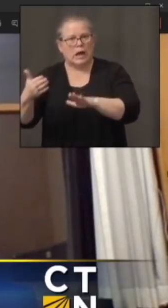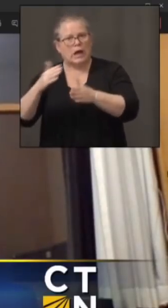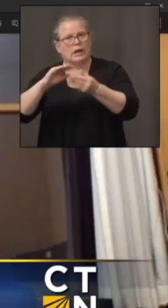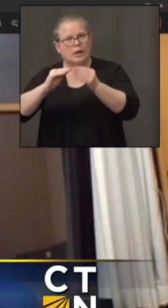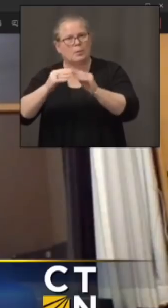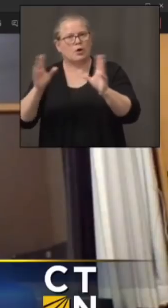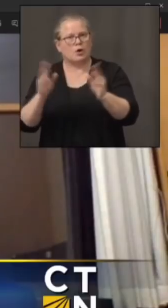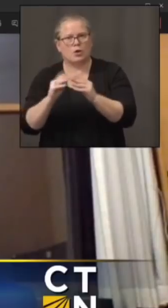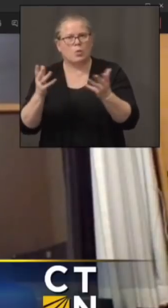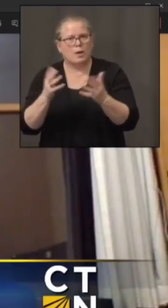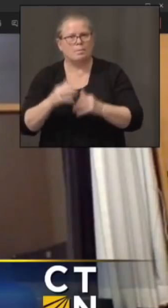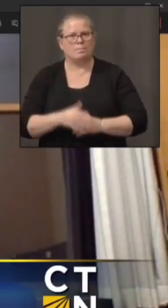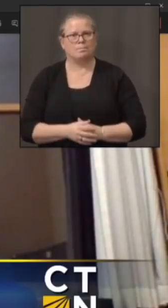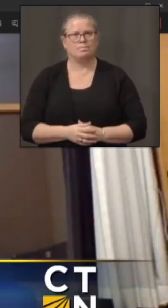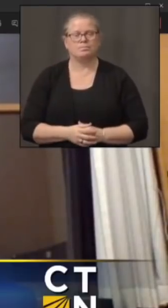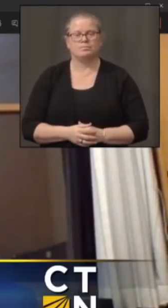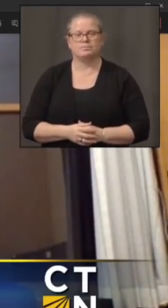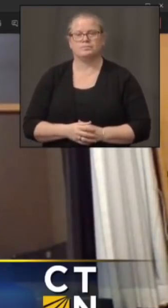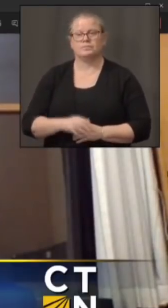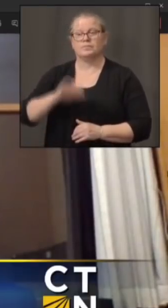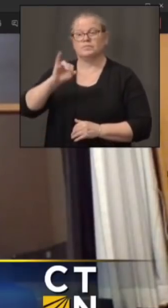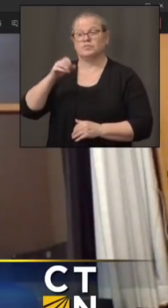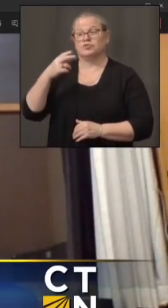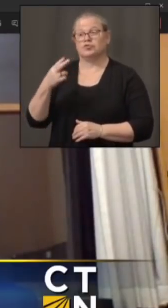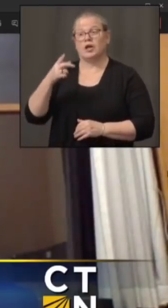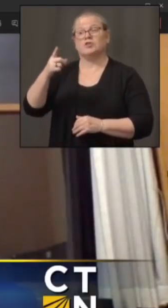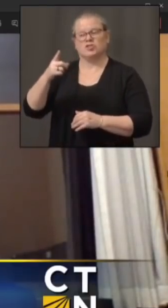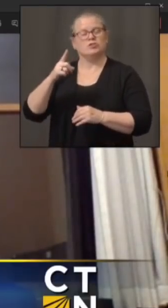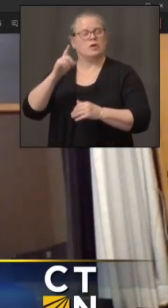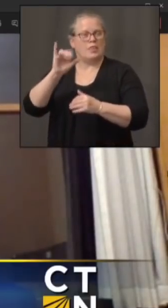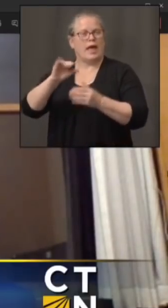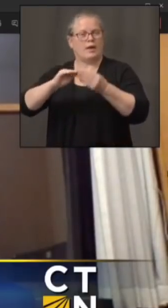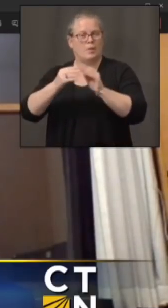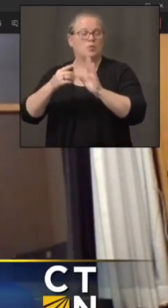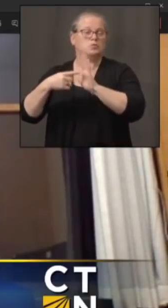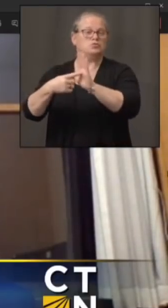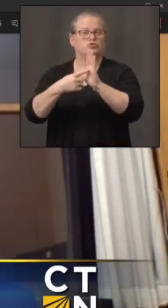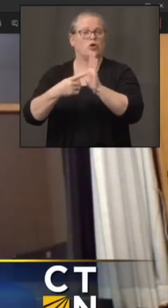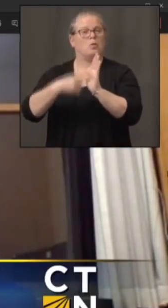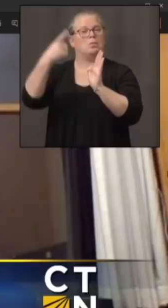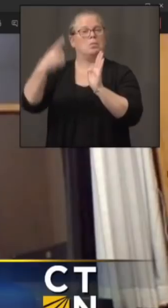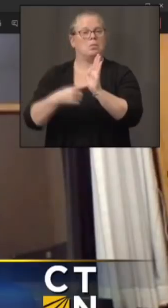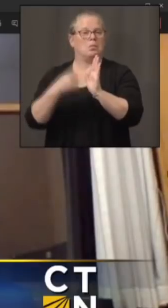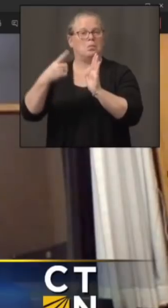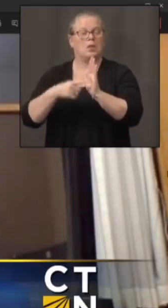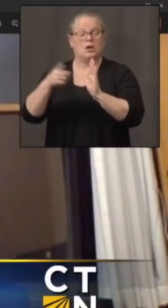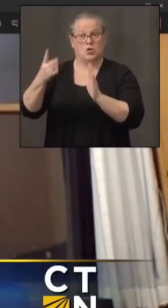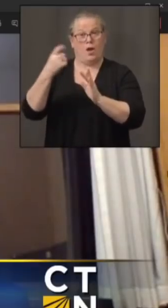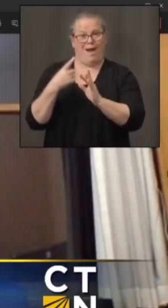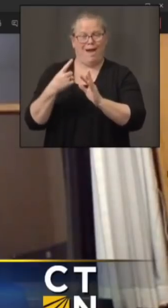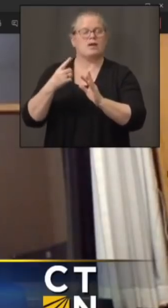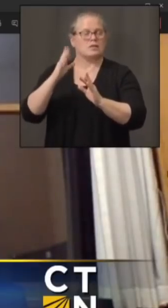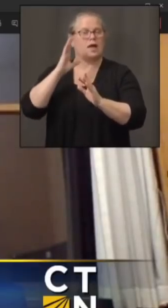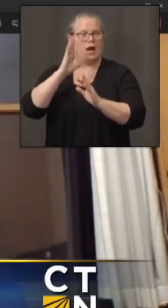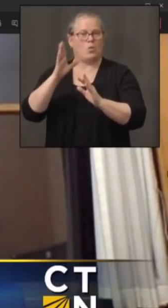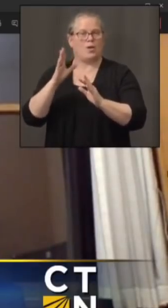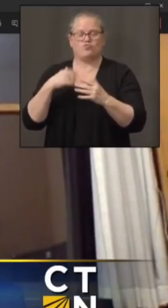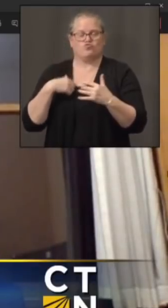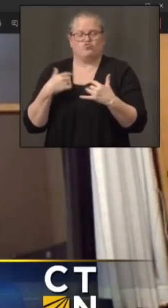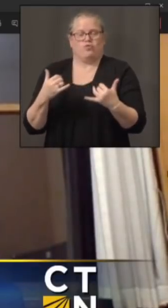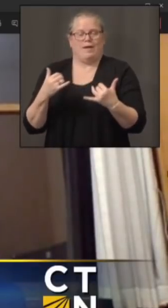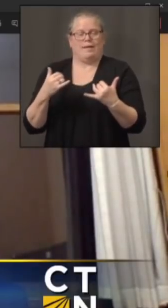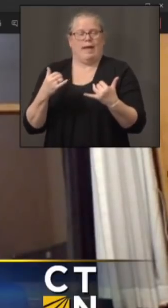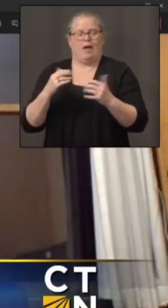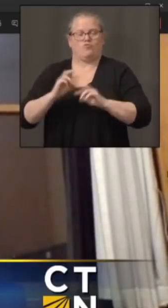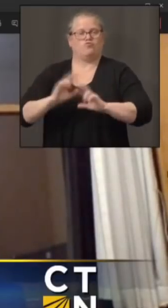We provide that chart from time to time, and since you asked, Paul, we'll make sure we get it in maybe next week. I don't have the very latest at my fingertips, but it's a